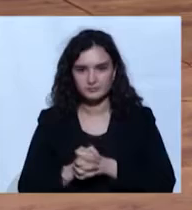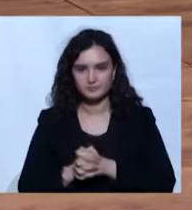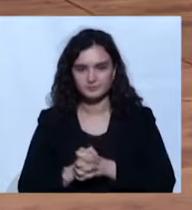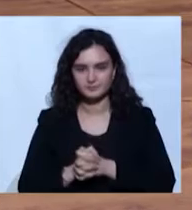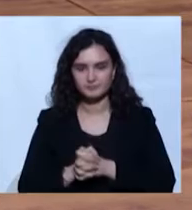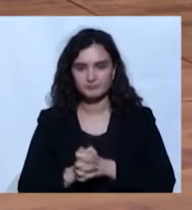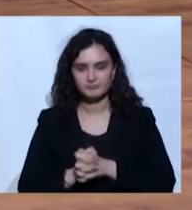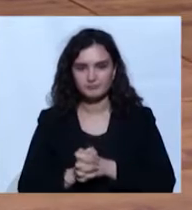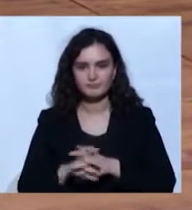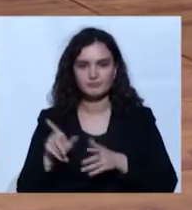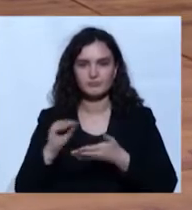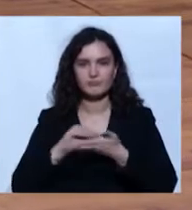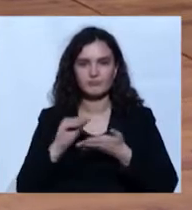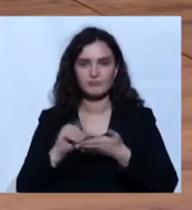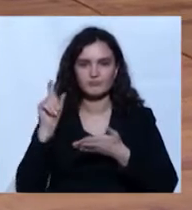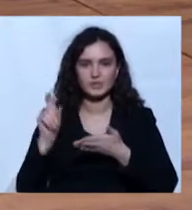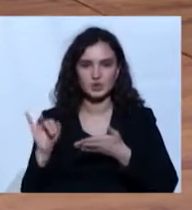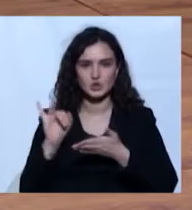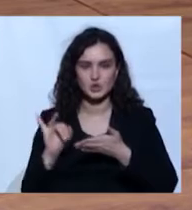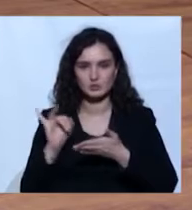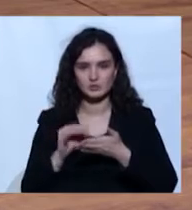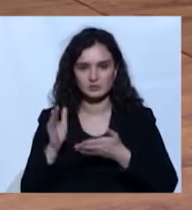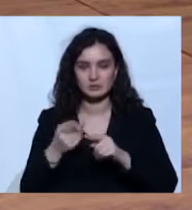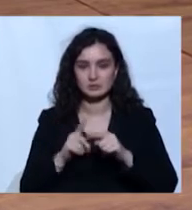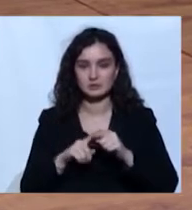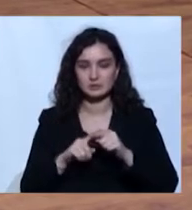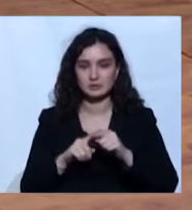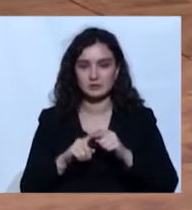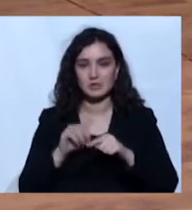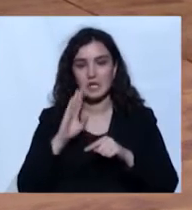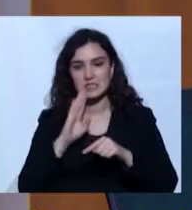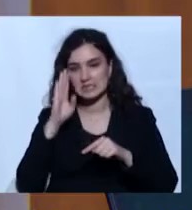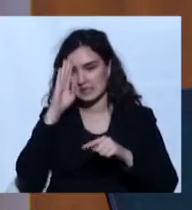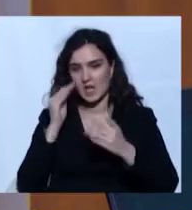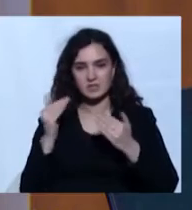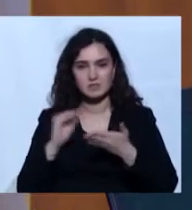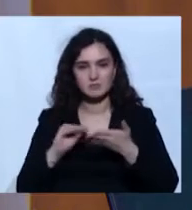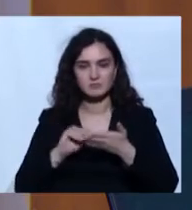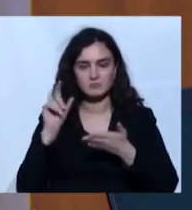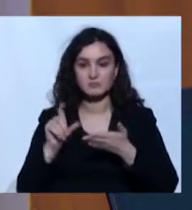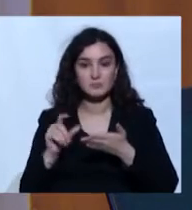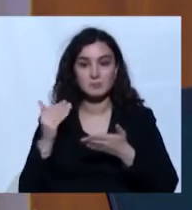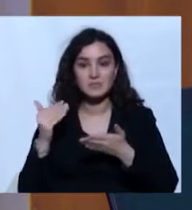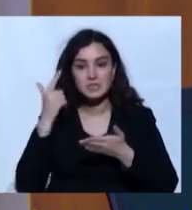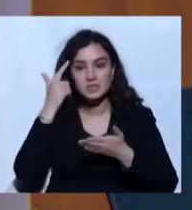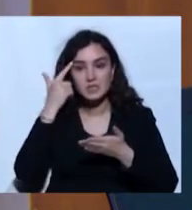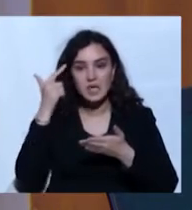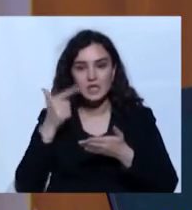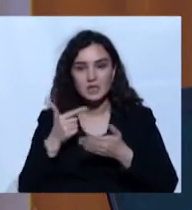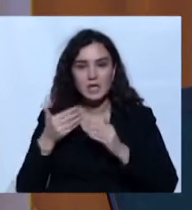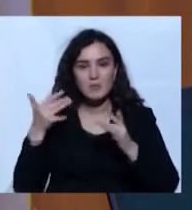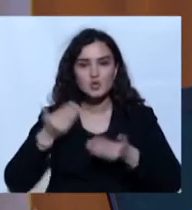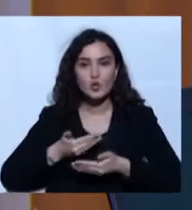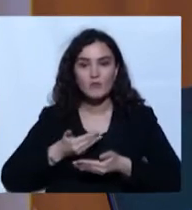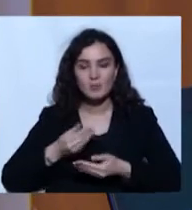indeed. I mustn't forget the great authors throughout history. His or her background, and will give us a